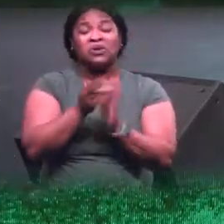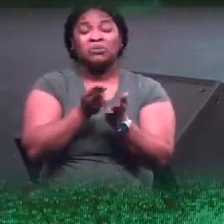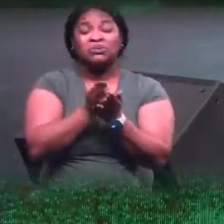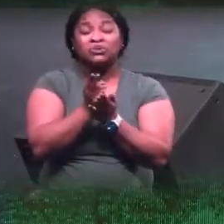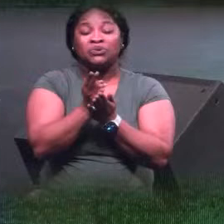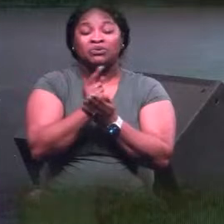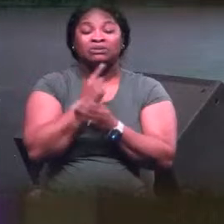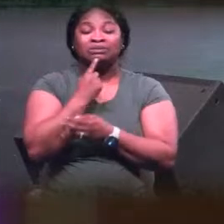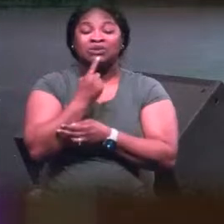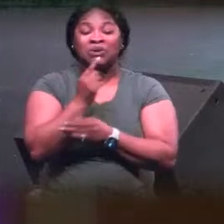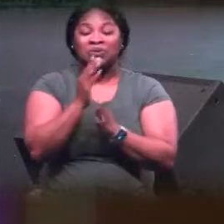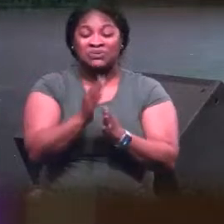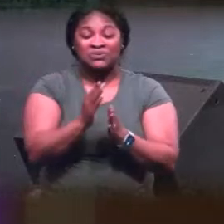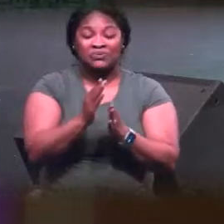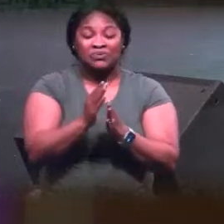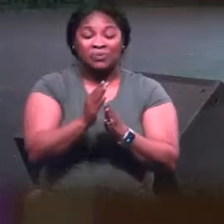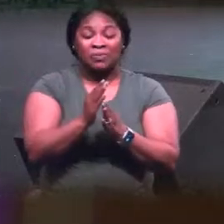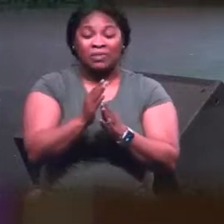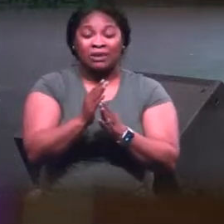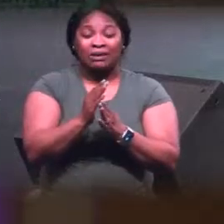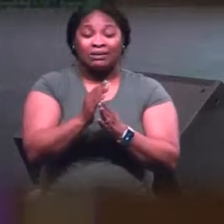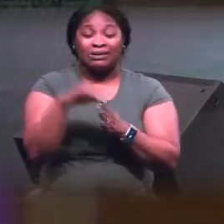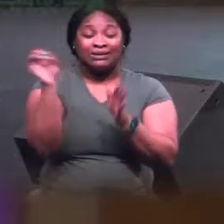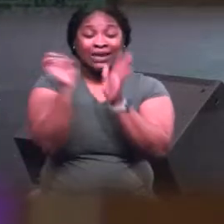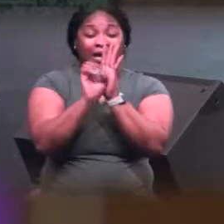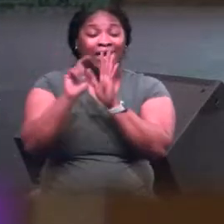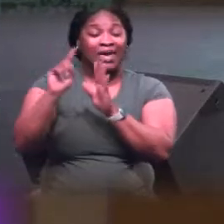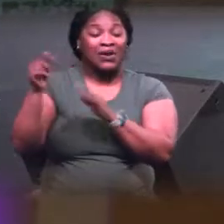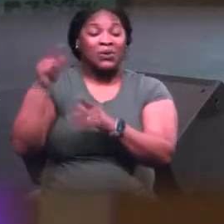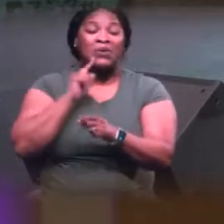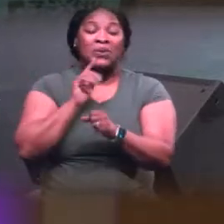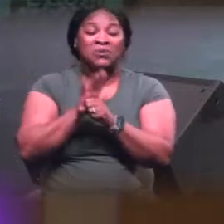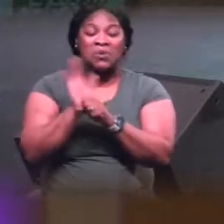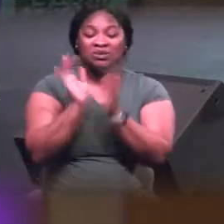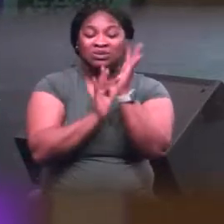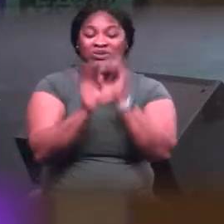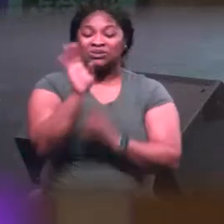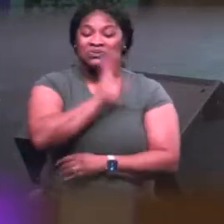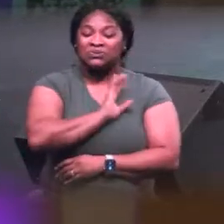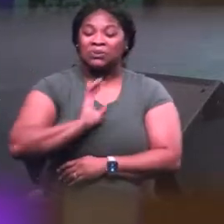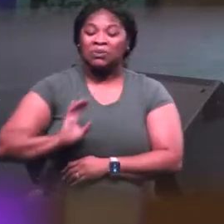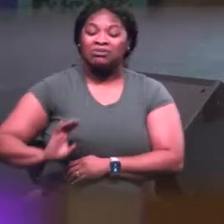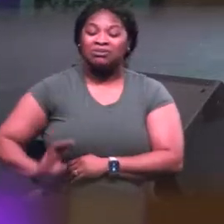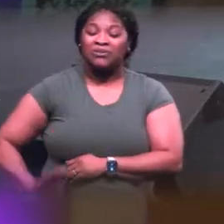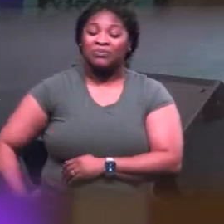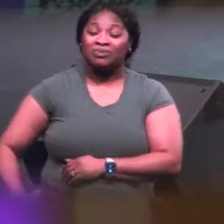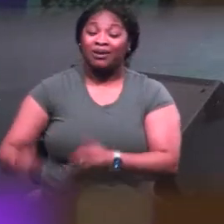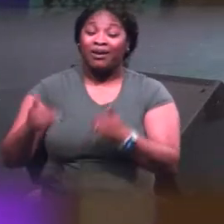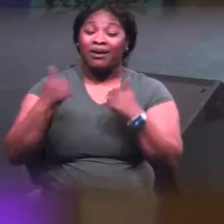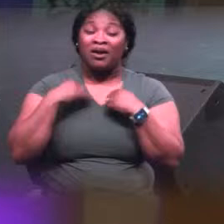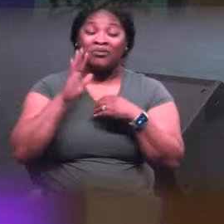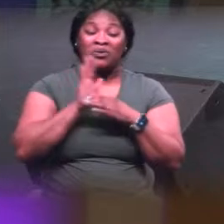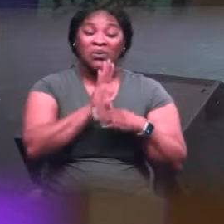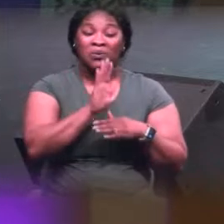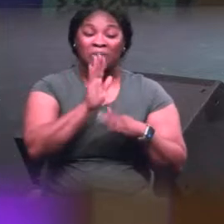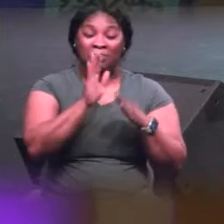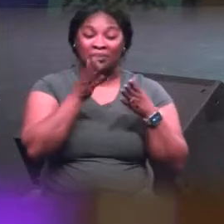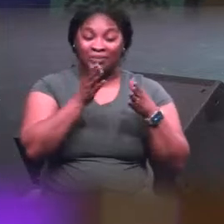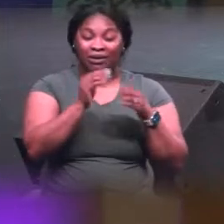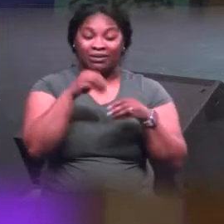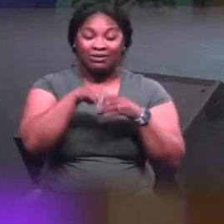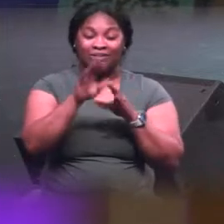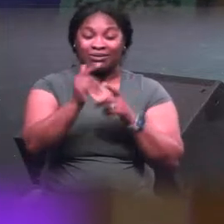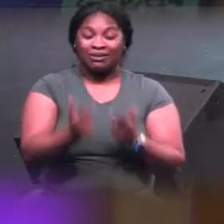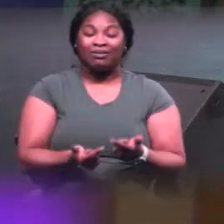them, God, to echo the promises of Jesus the Christ. Have your way now in their lives, in